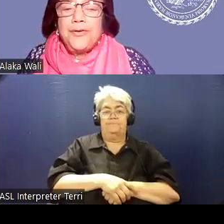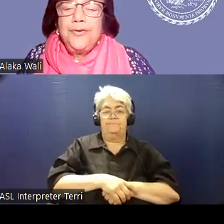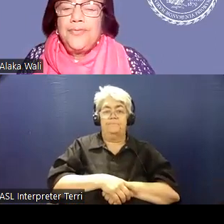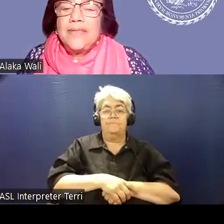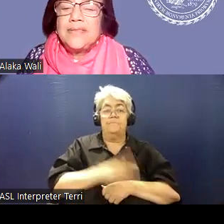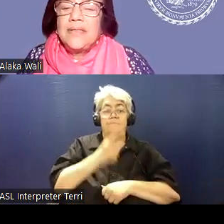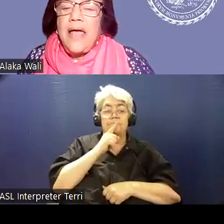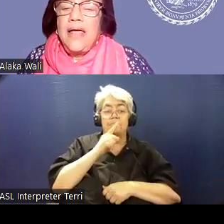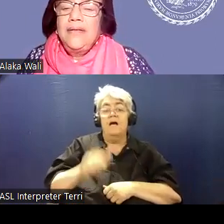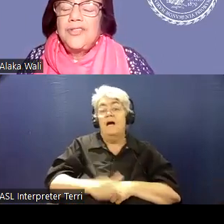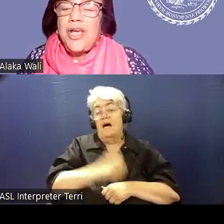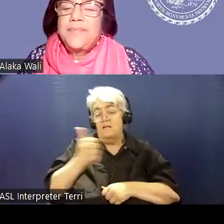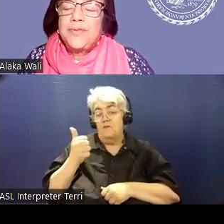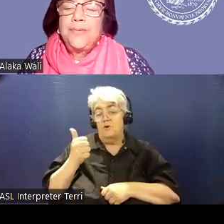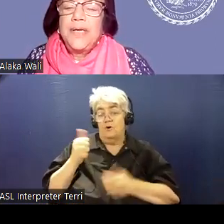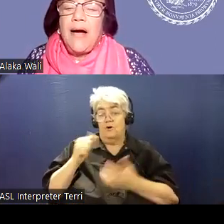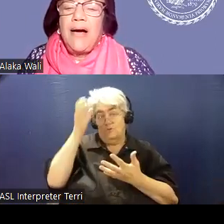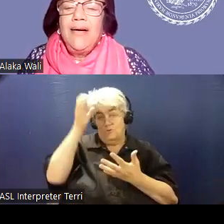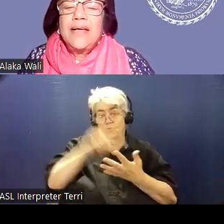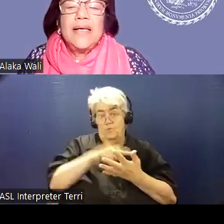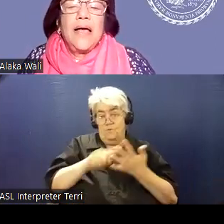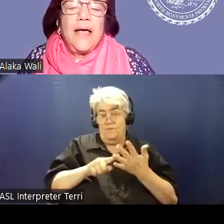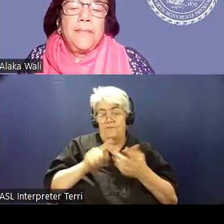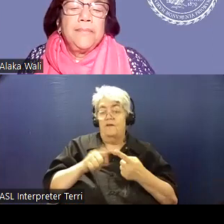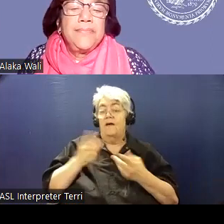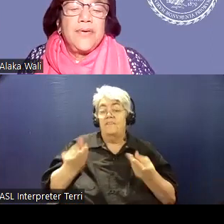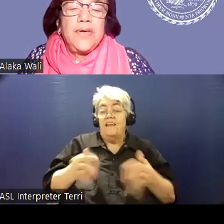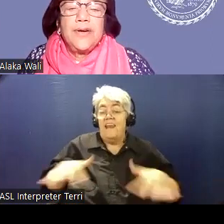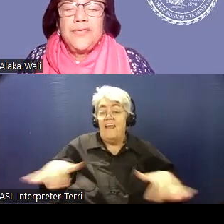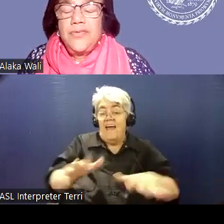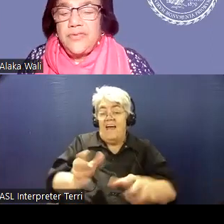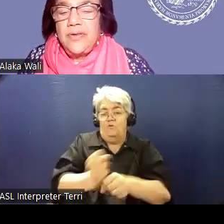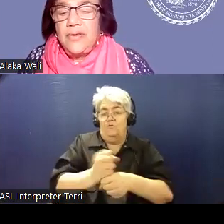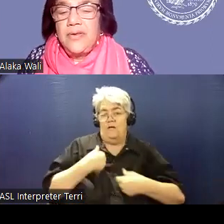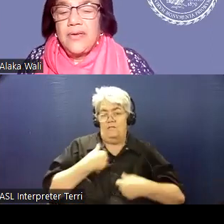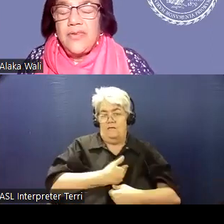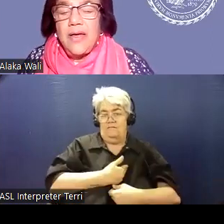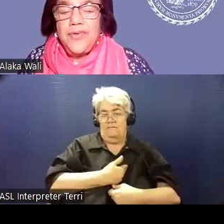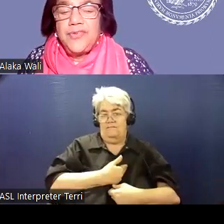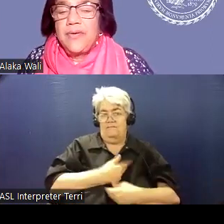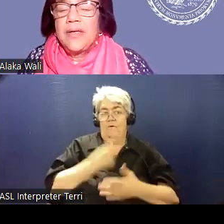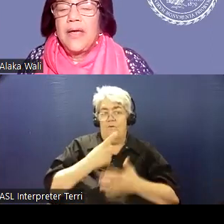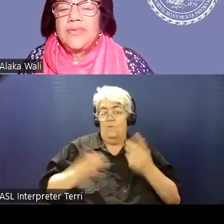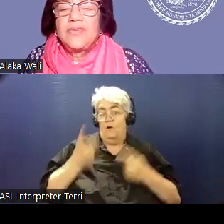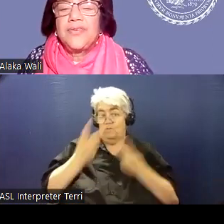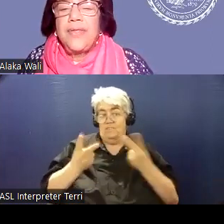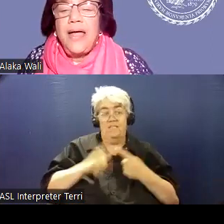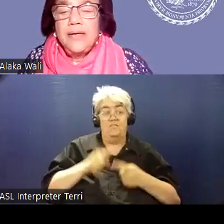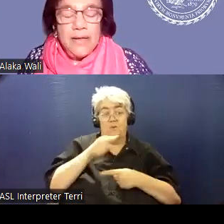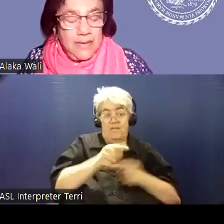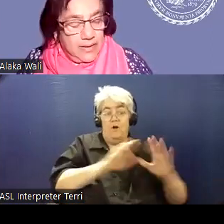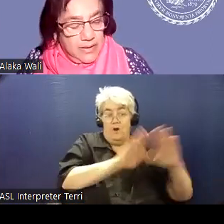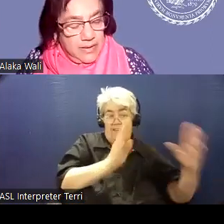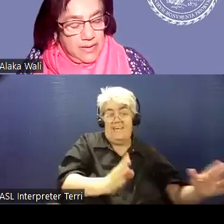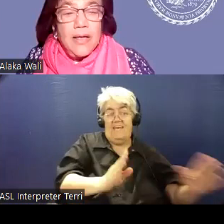Another truth was the land shapes who we are. So here you see examples from the cases for that.